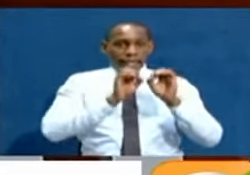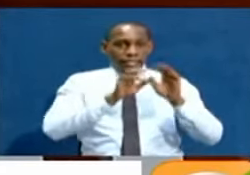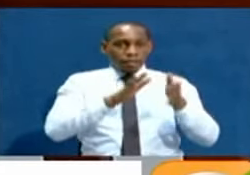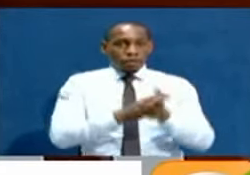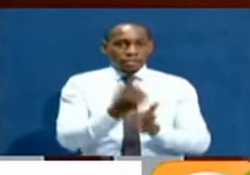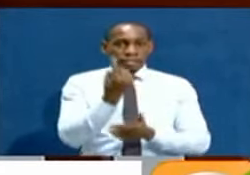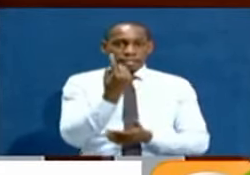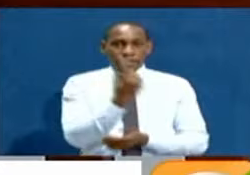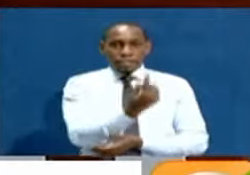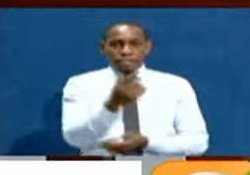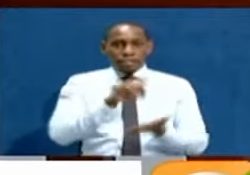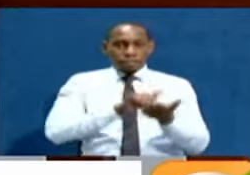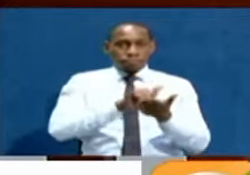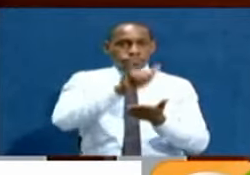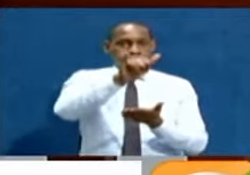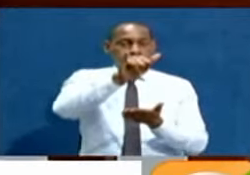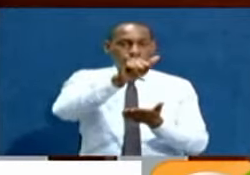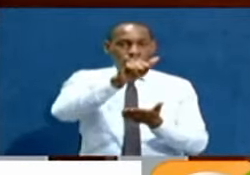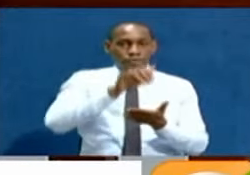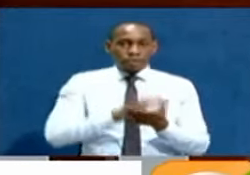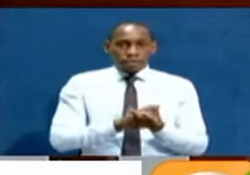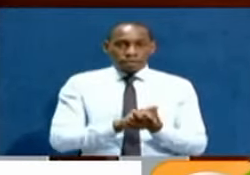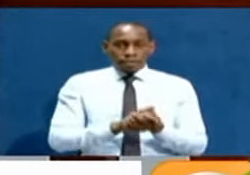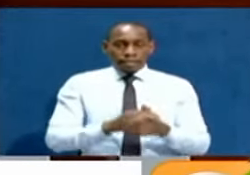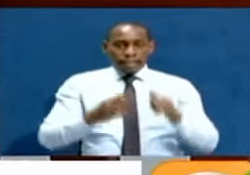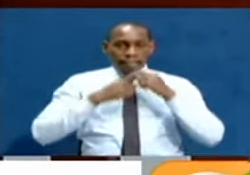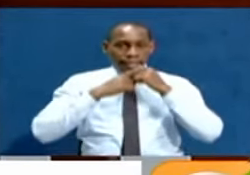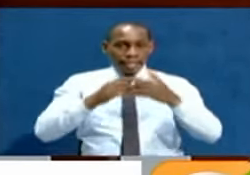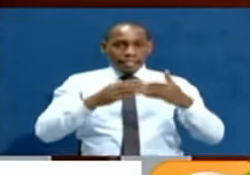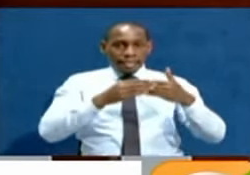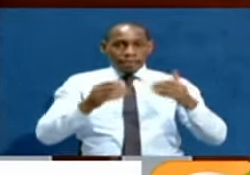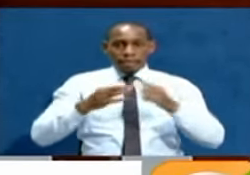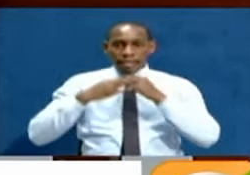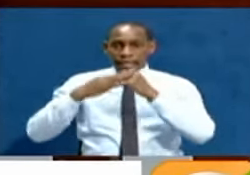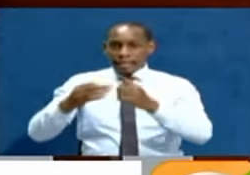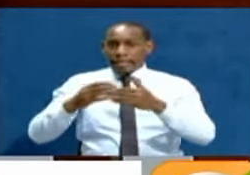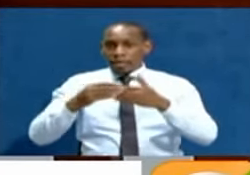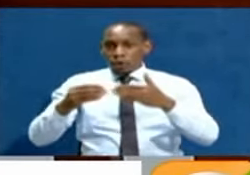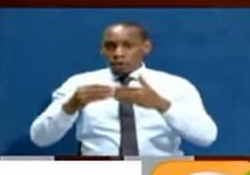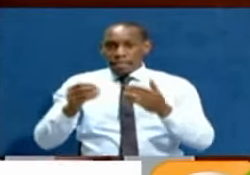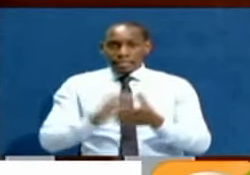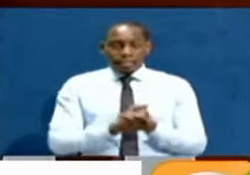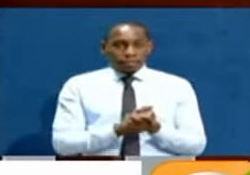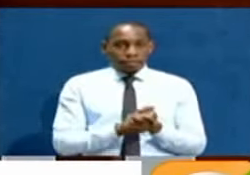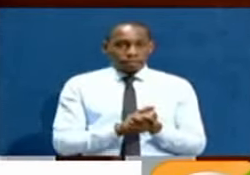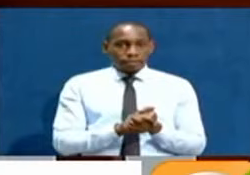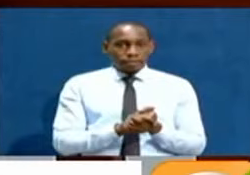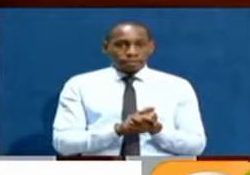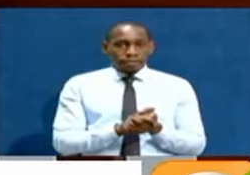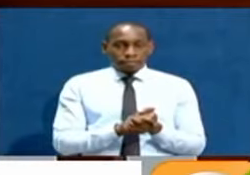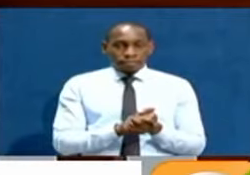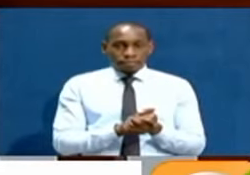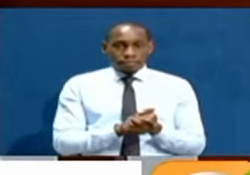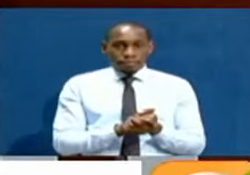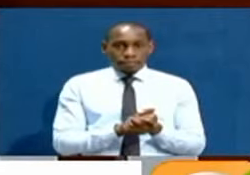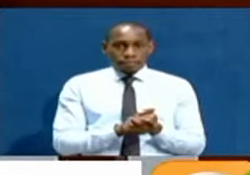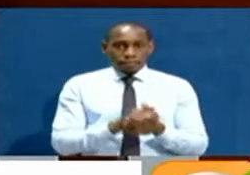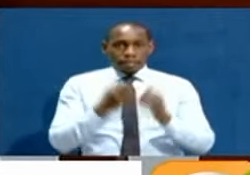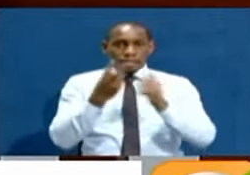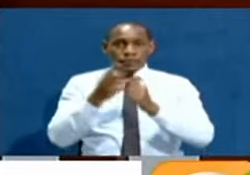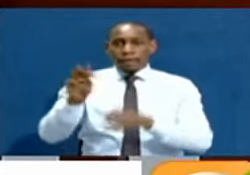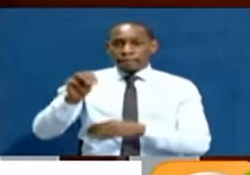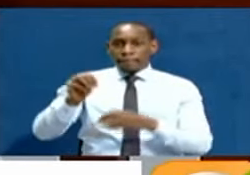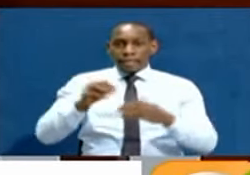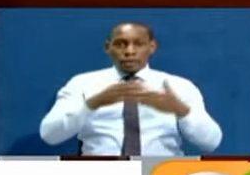per airplane, when, you know, remember they're flying 600 or 800 airplanes in their fleet, the average loss varies from about